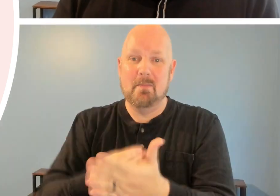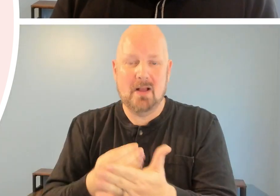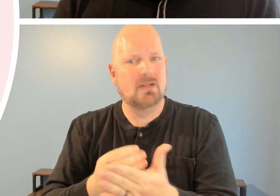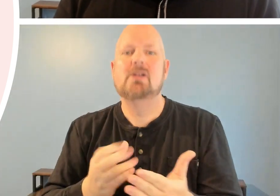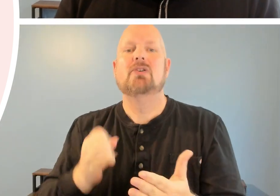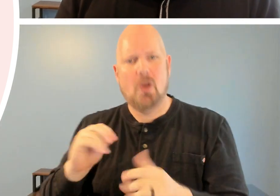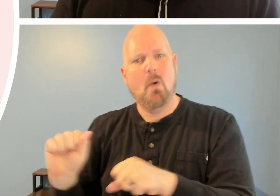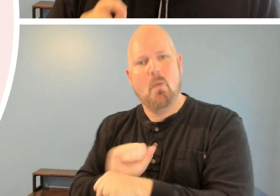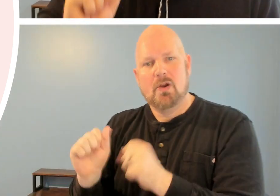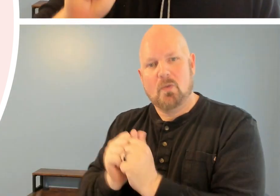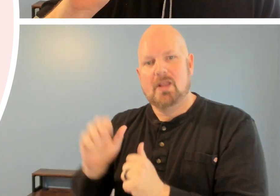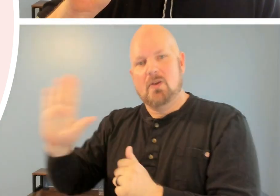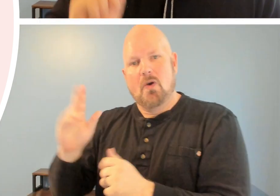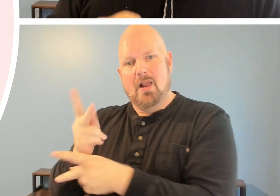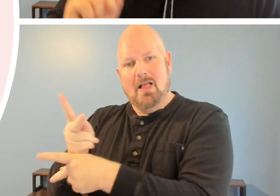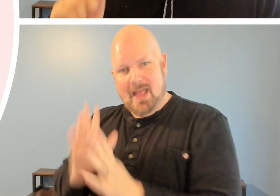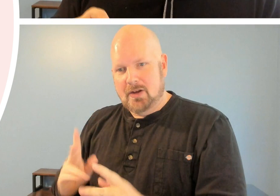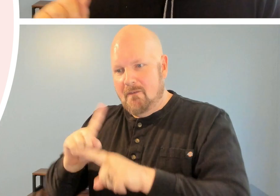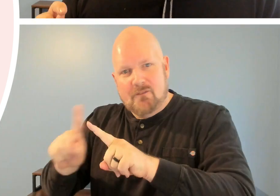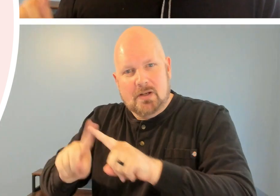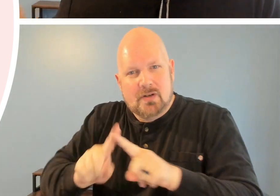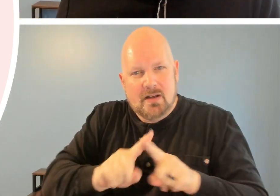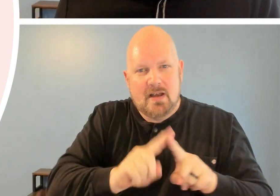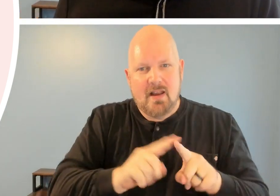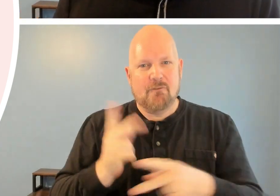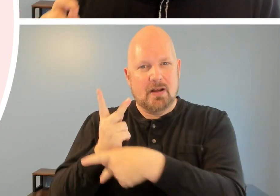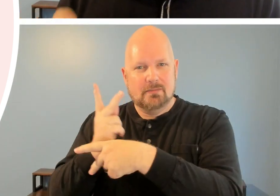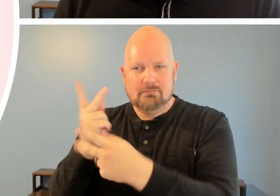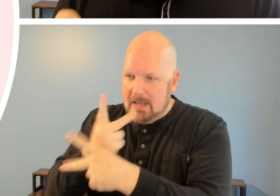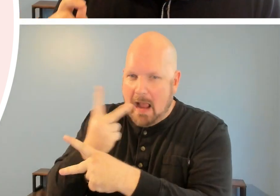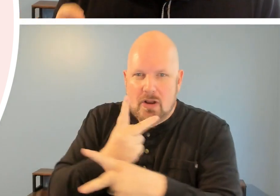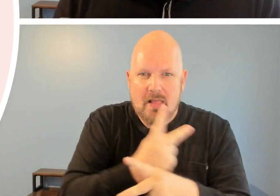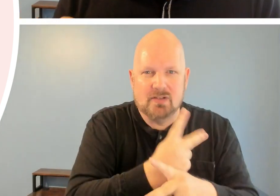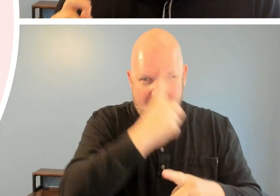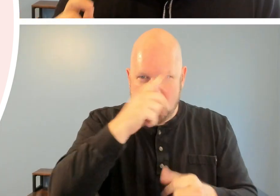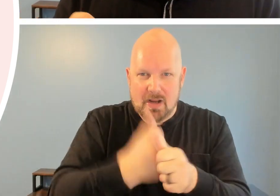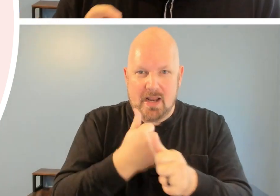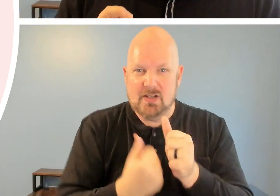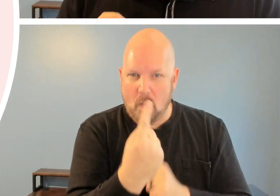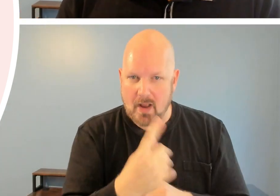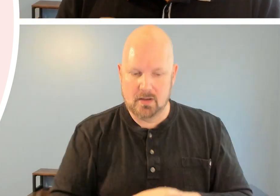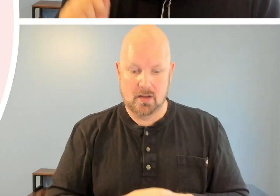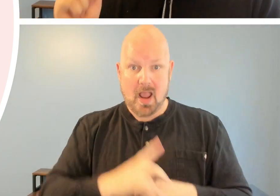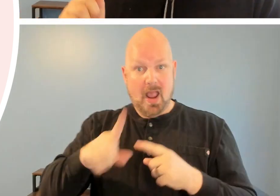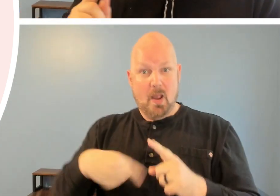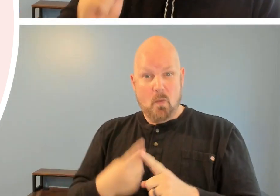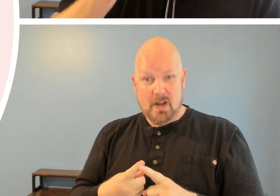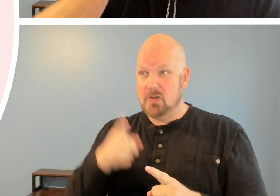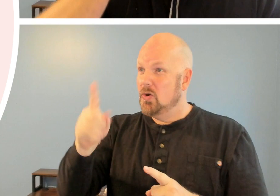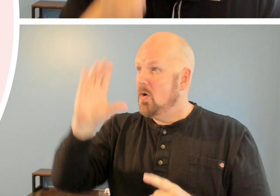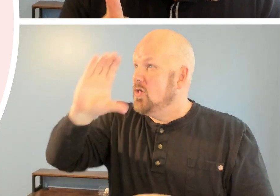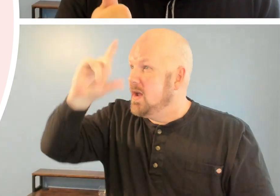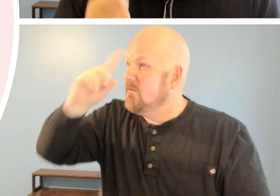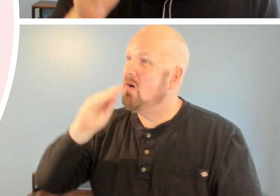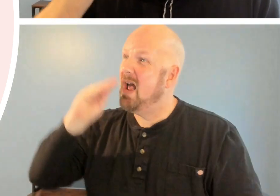The other part of this is when you are looking at houses, you want to have worked out already. What are the things of a house that